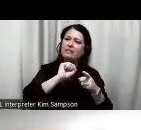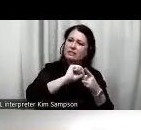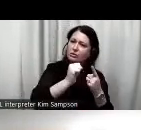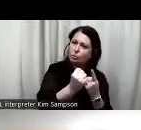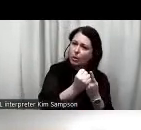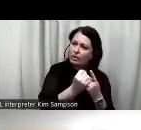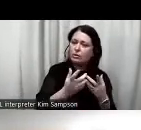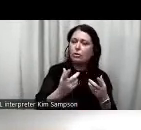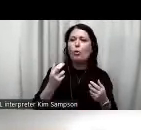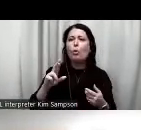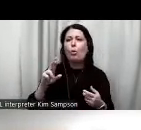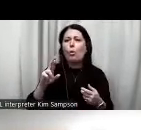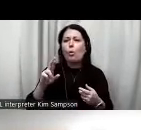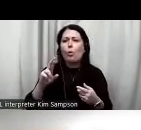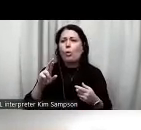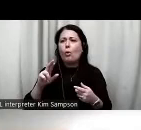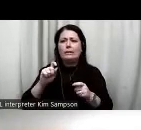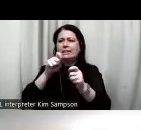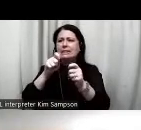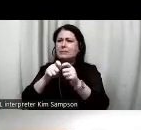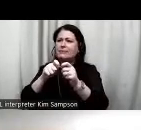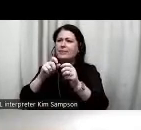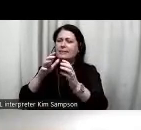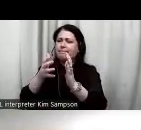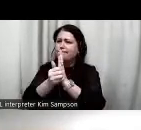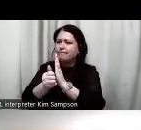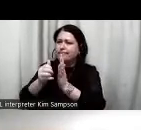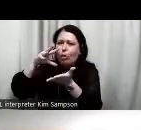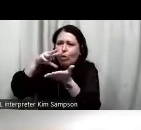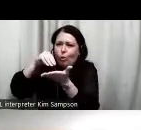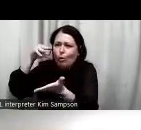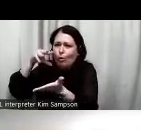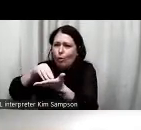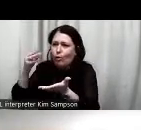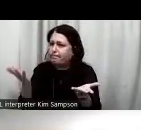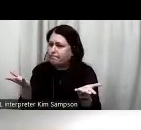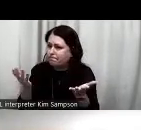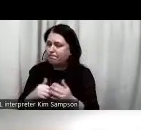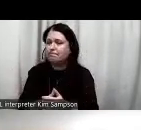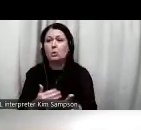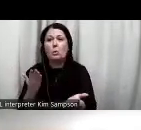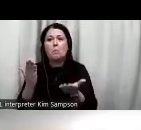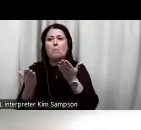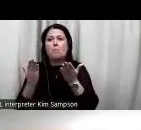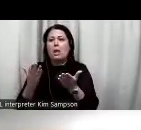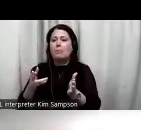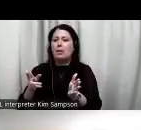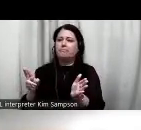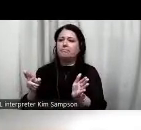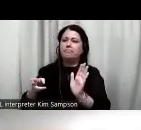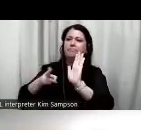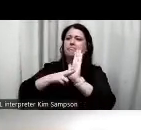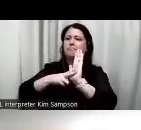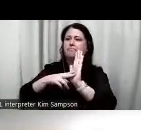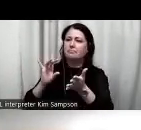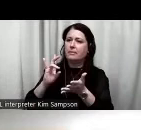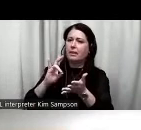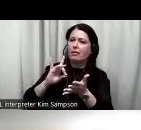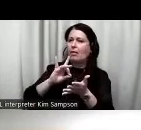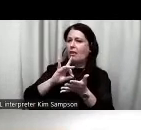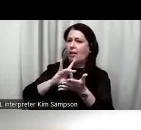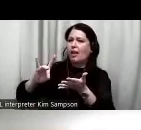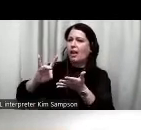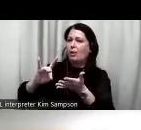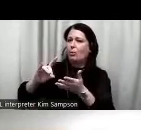or to learn a specific set of skills. So you may actually sign up for like an 8-week program on